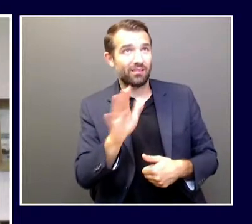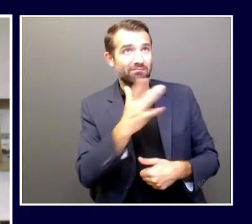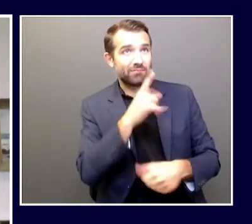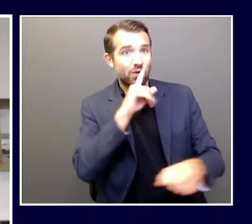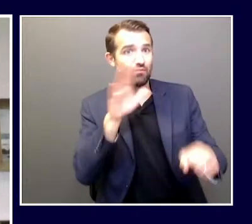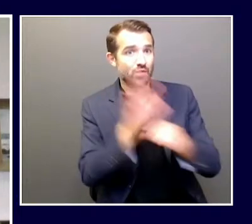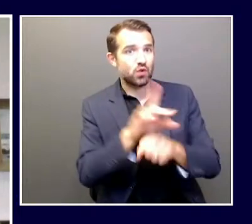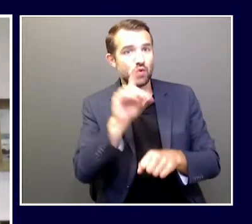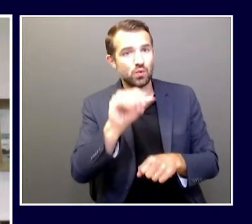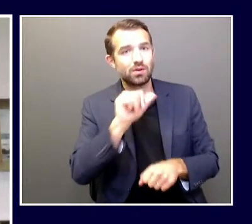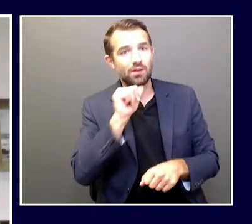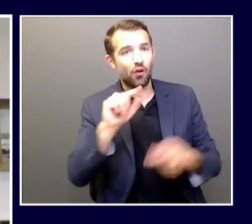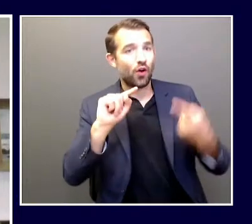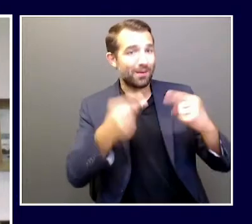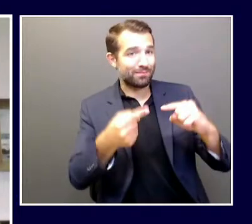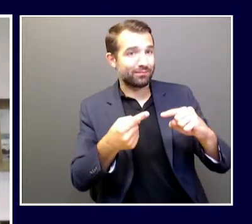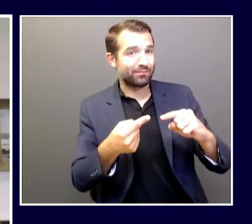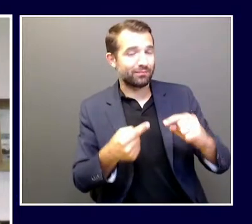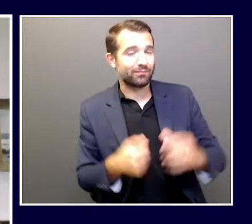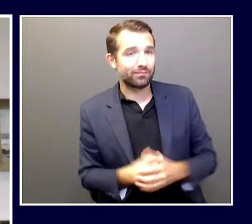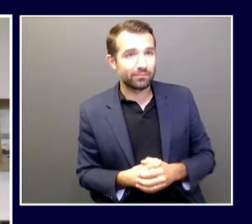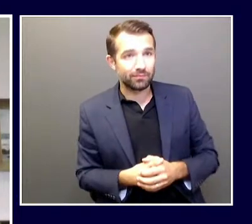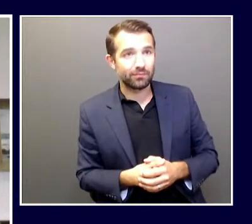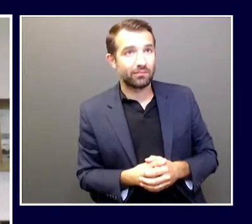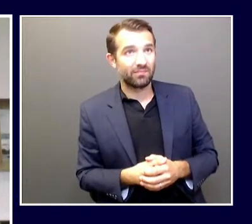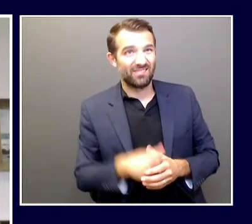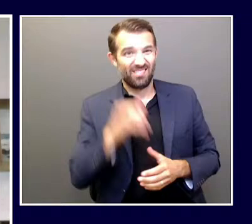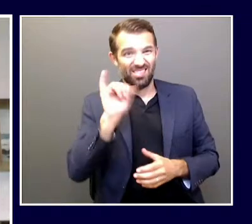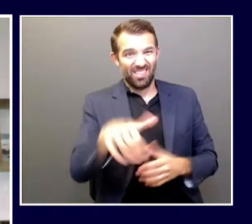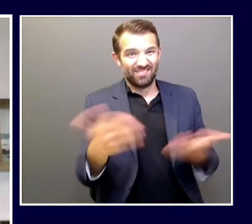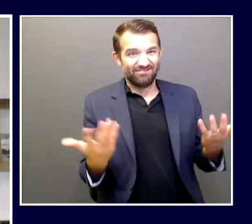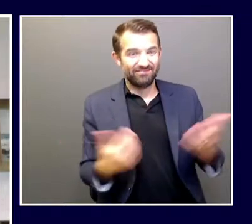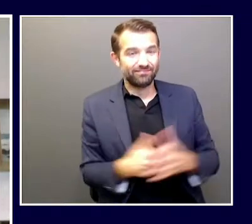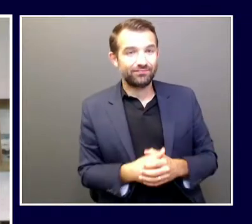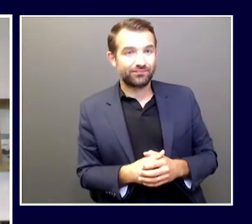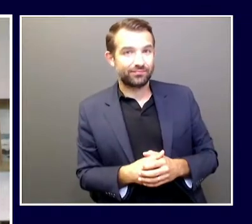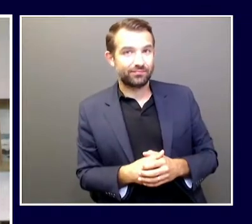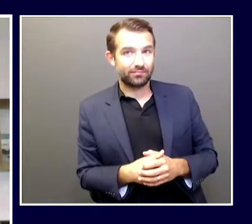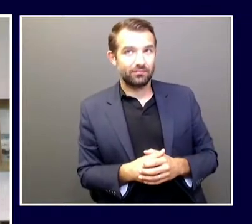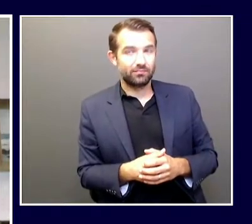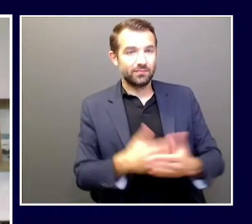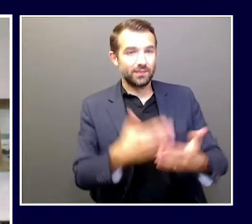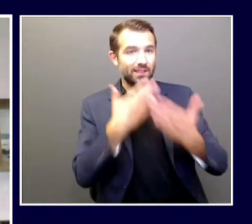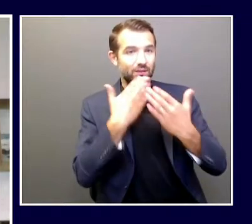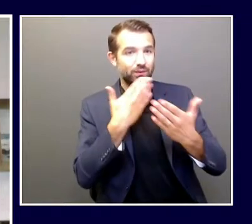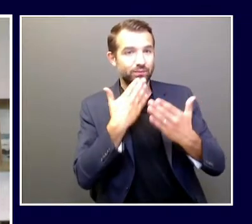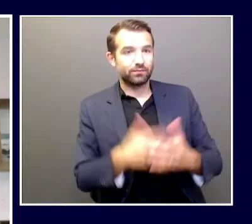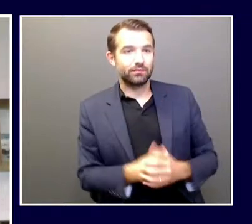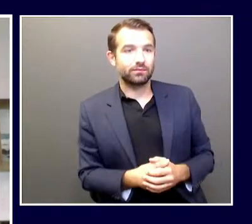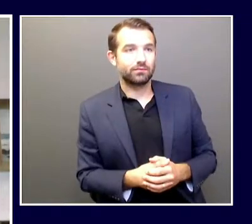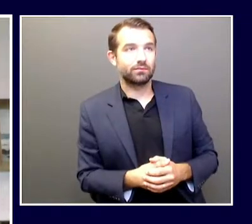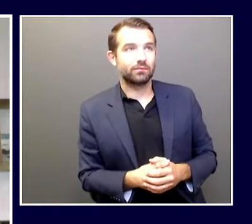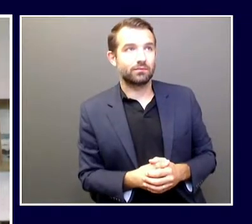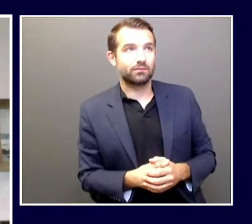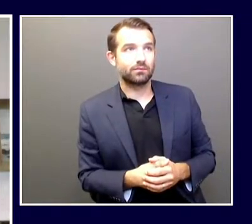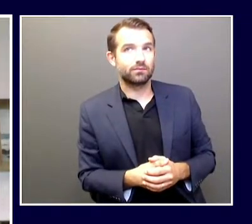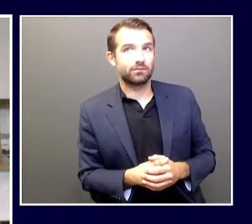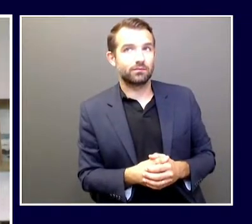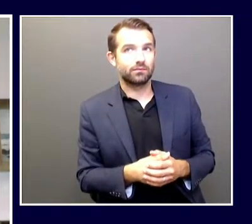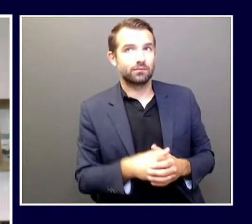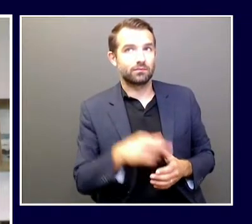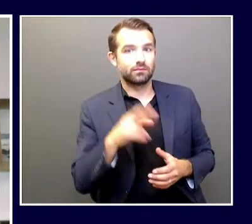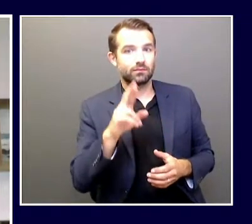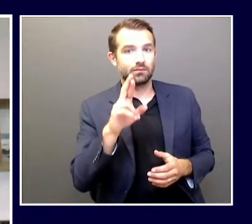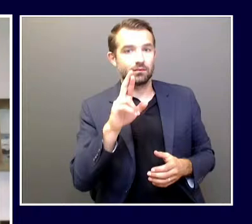Thank you. Thanks. Let me turn next to Rosalind Flaherty. Hi, Dr. Shah. Going off